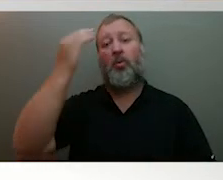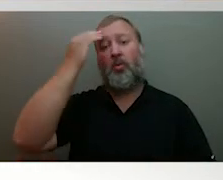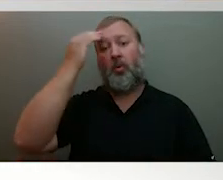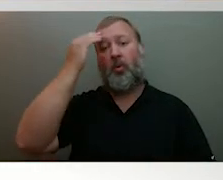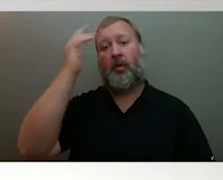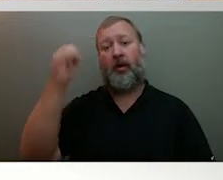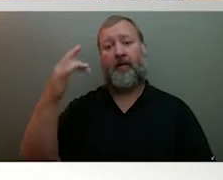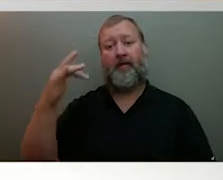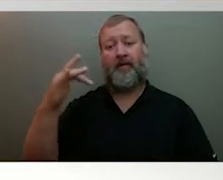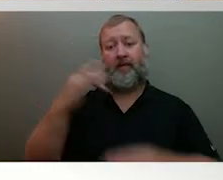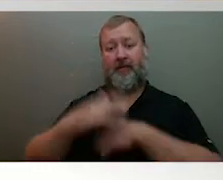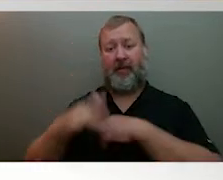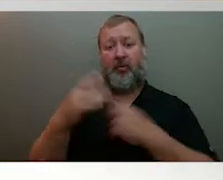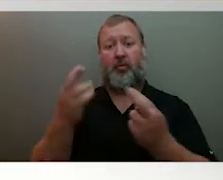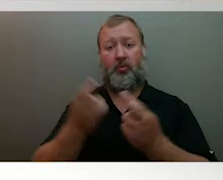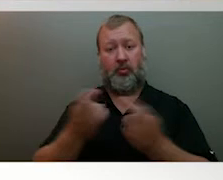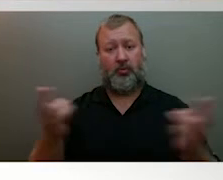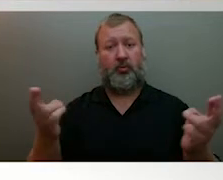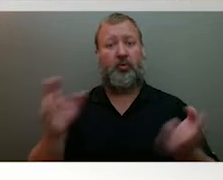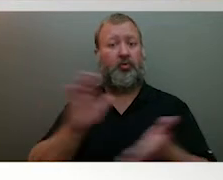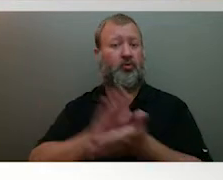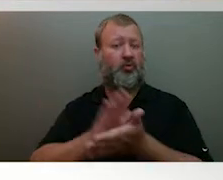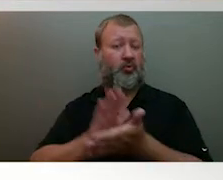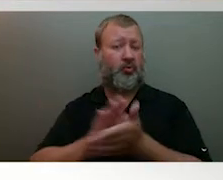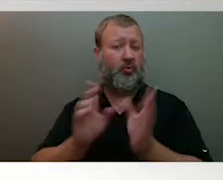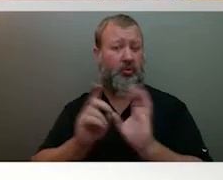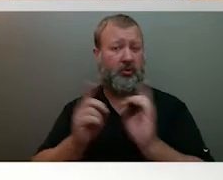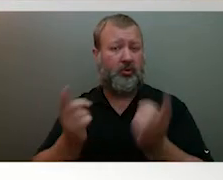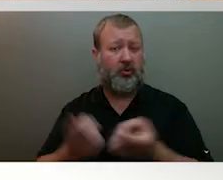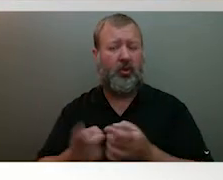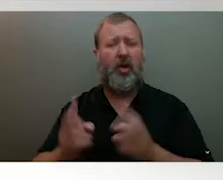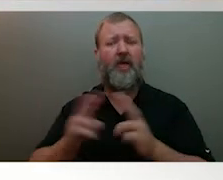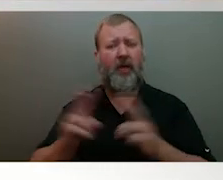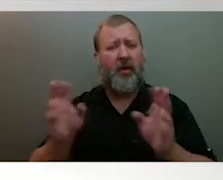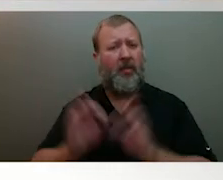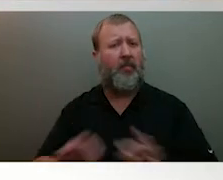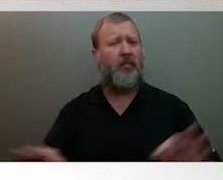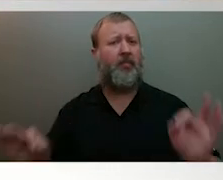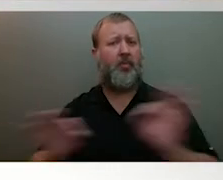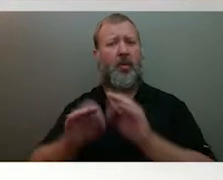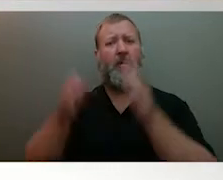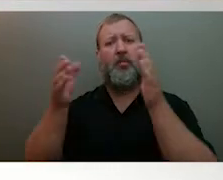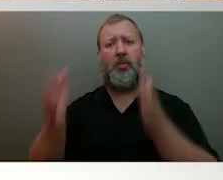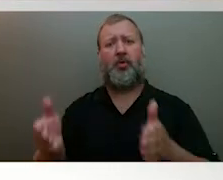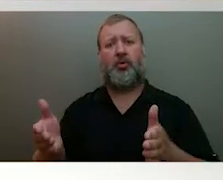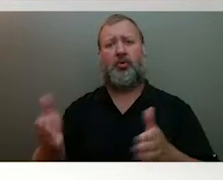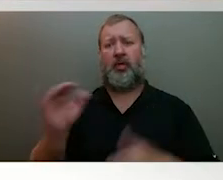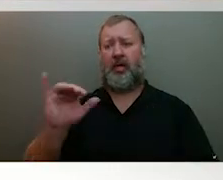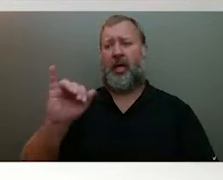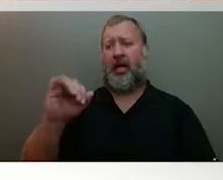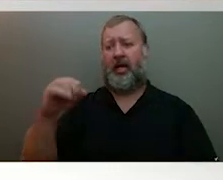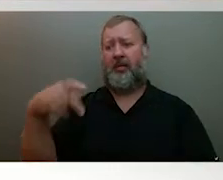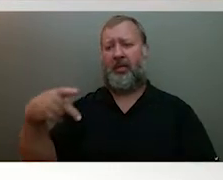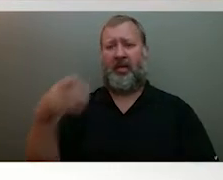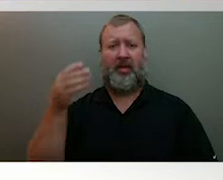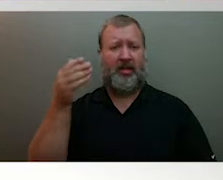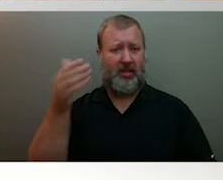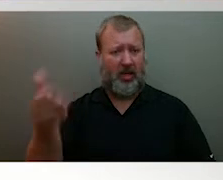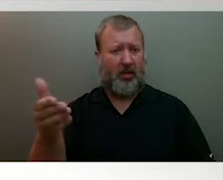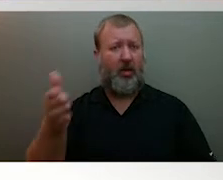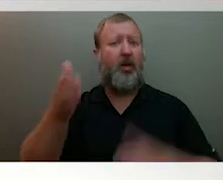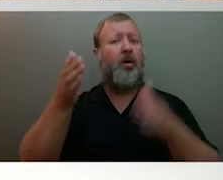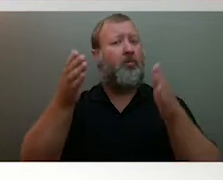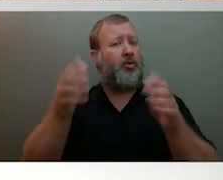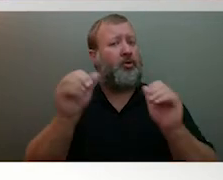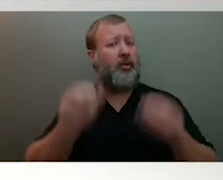the availability of resources in the school district. And it's very important that that person is at the IEP team meeting, because that person